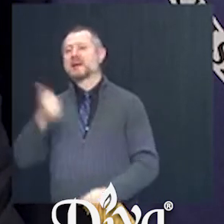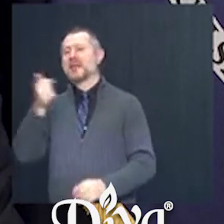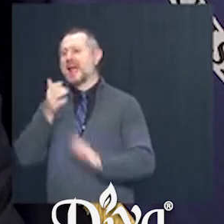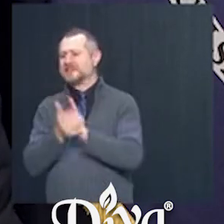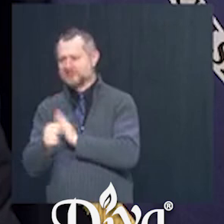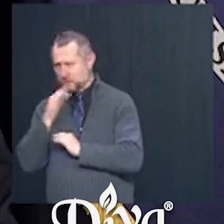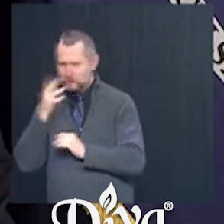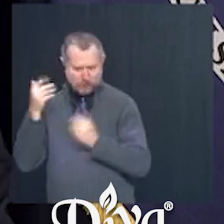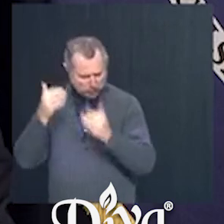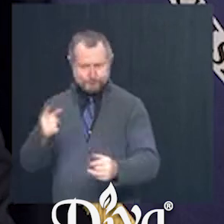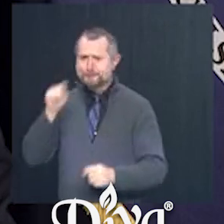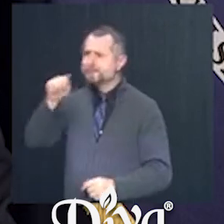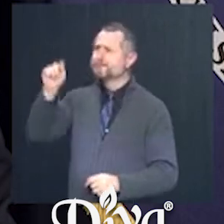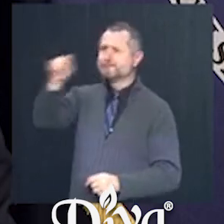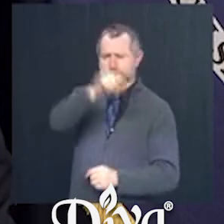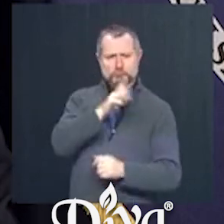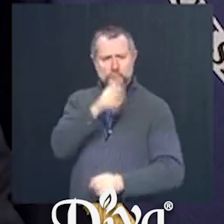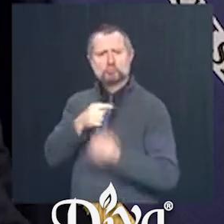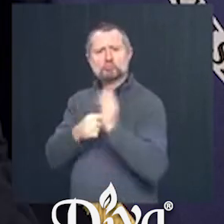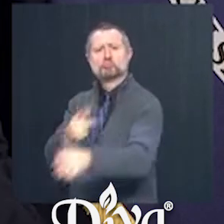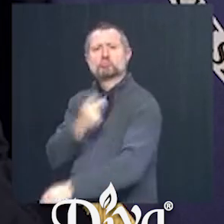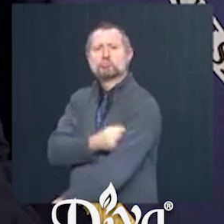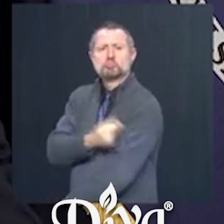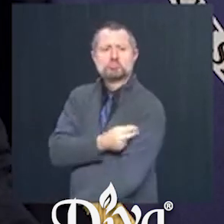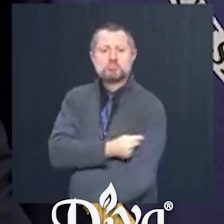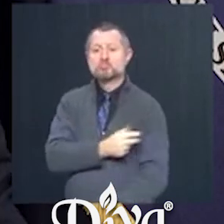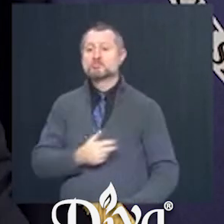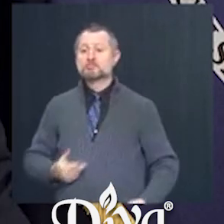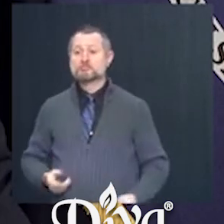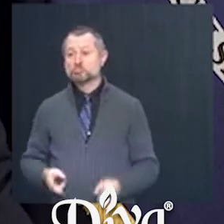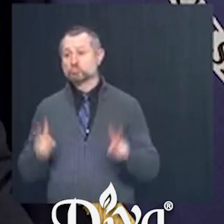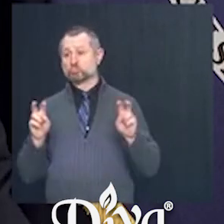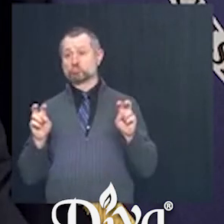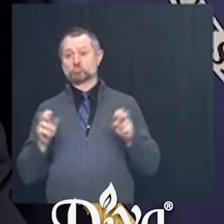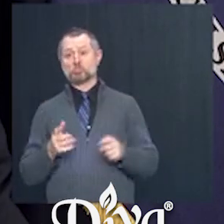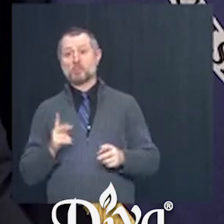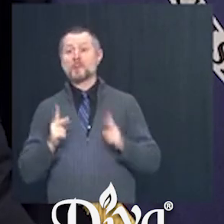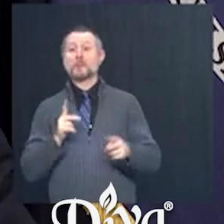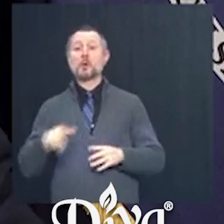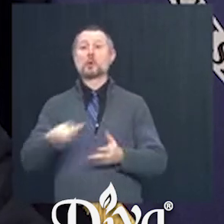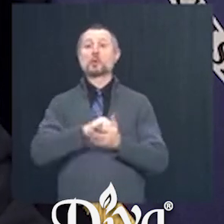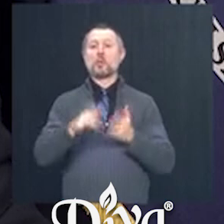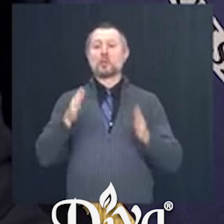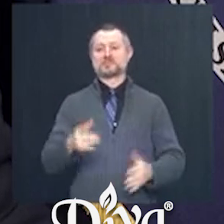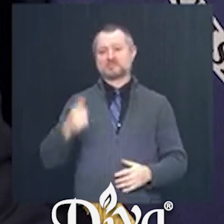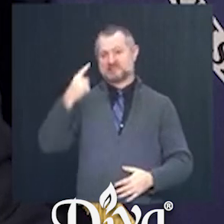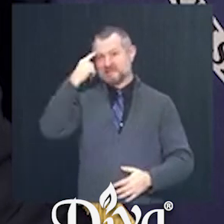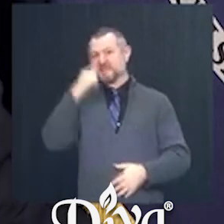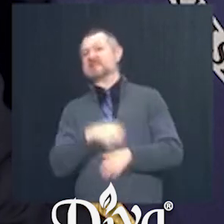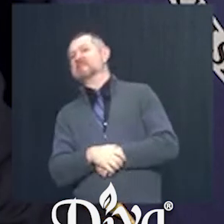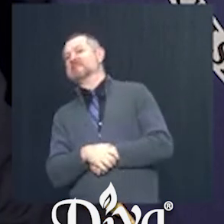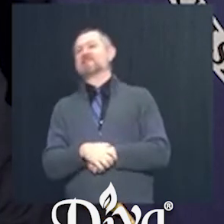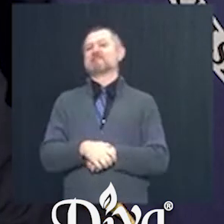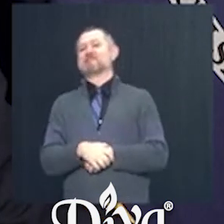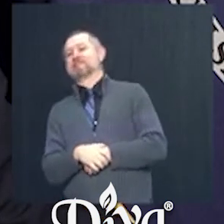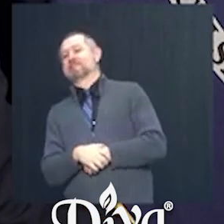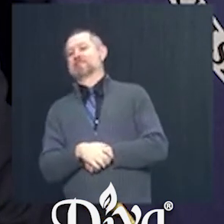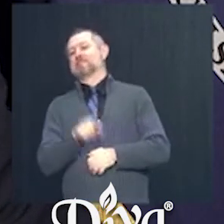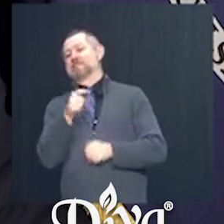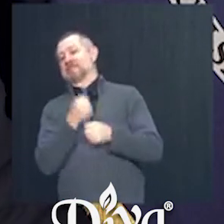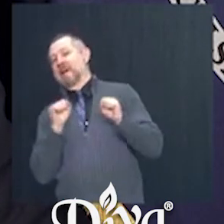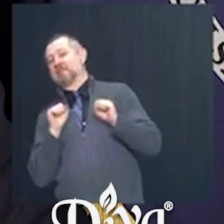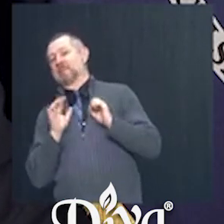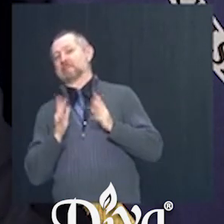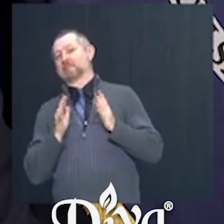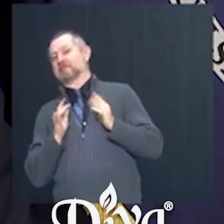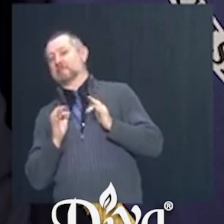it, and answering that New Yorker's question, it's safe? Okay, if it's so